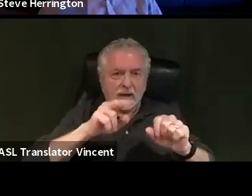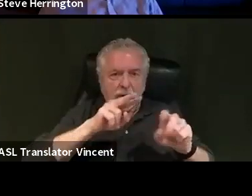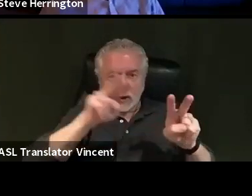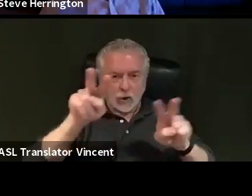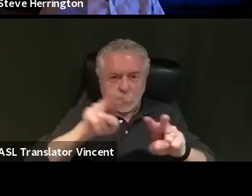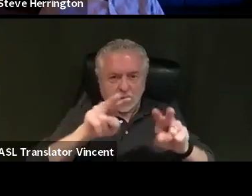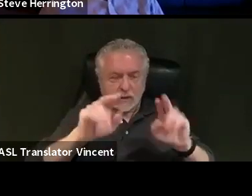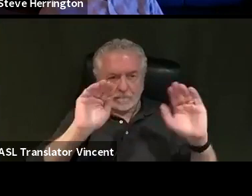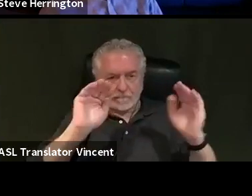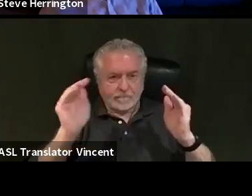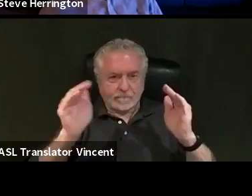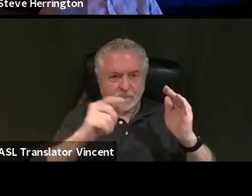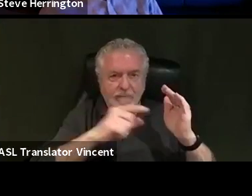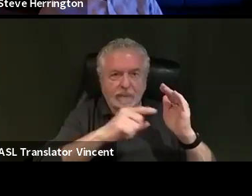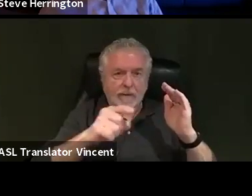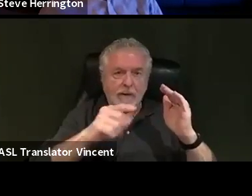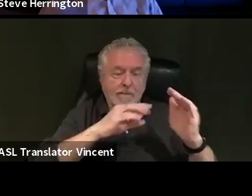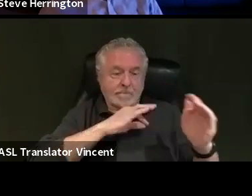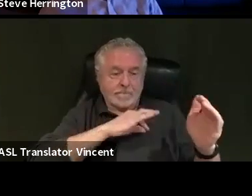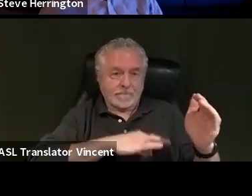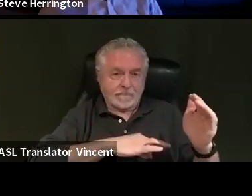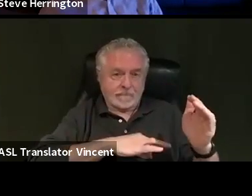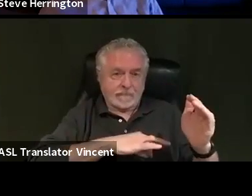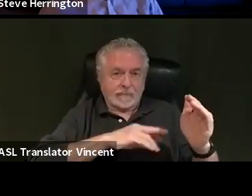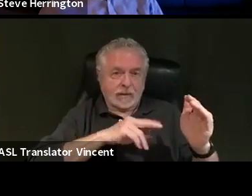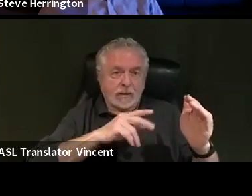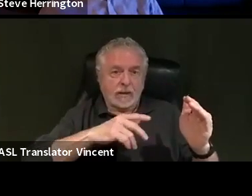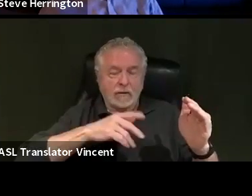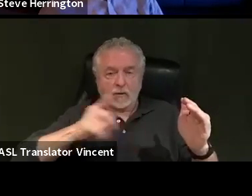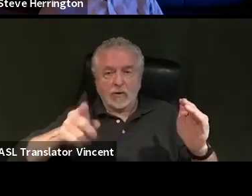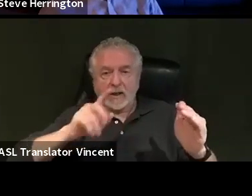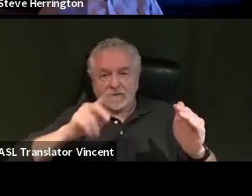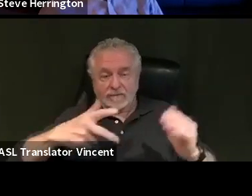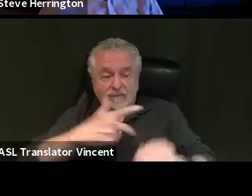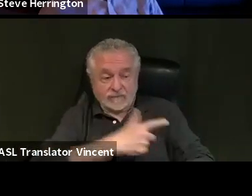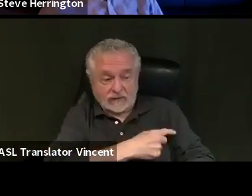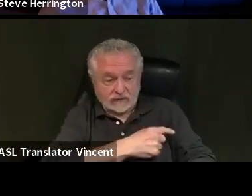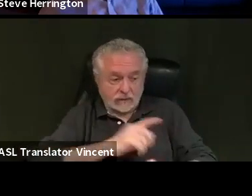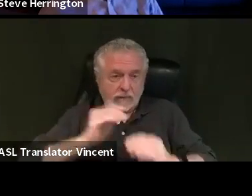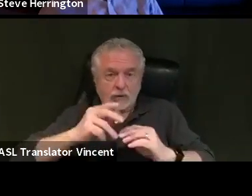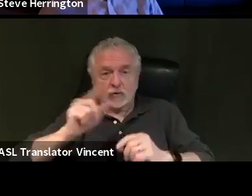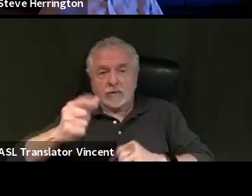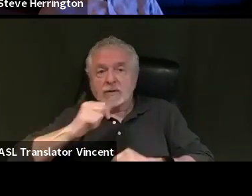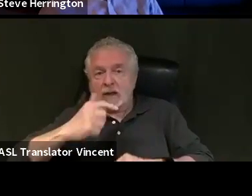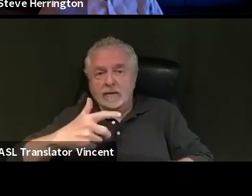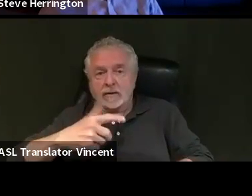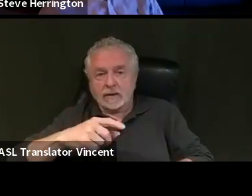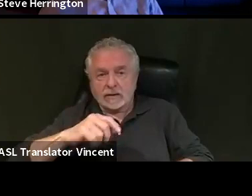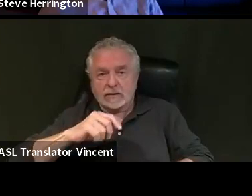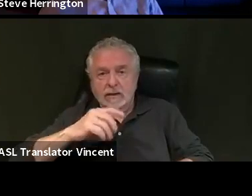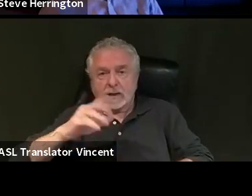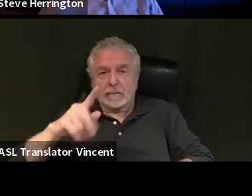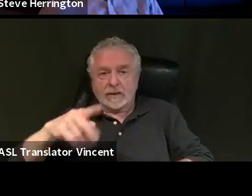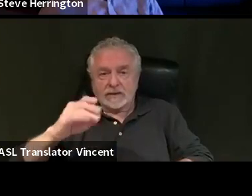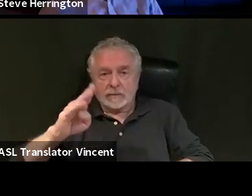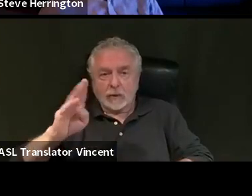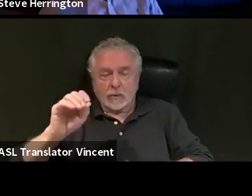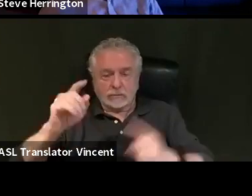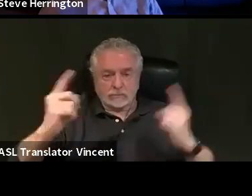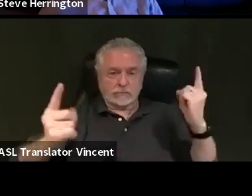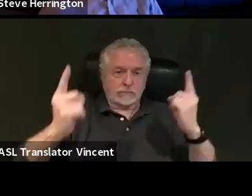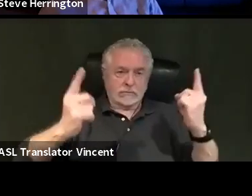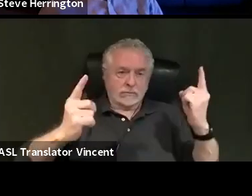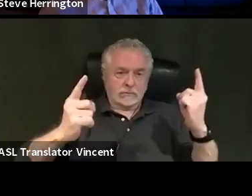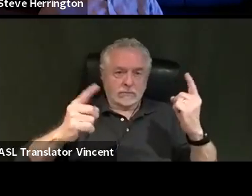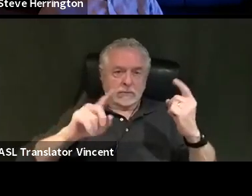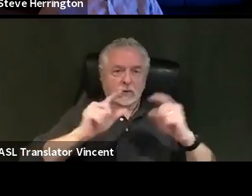at comparing the benefits in a group that is vaccinated compared to a group that has gotten placebo. They randomized people